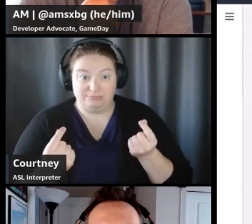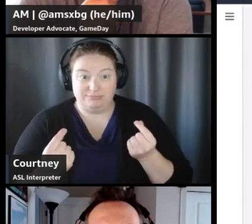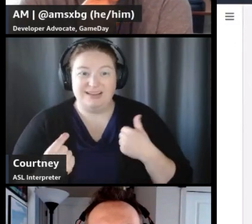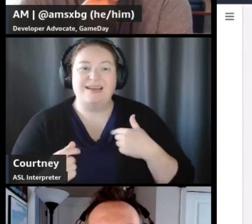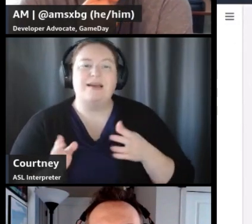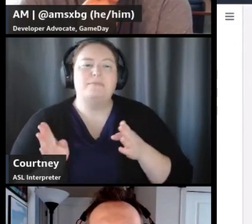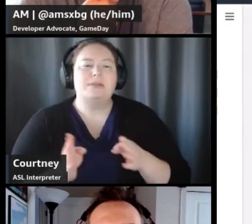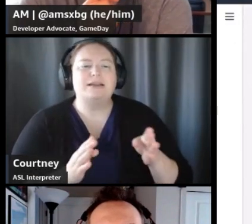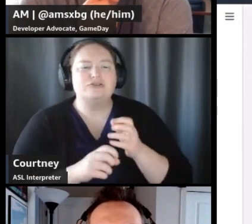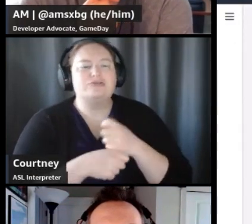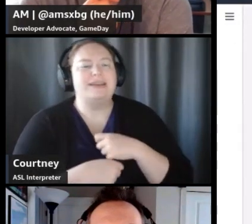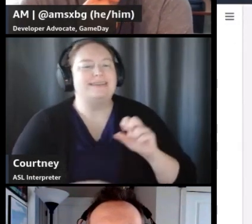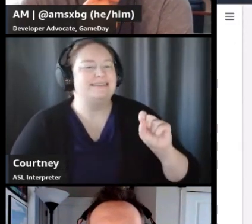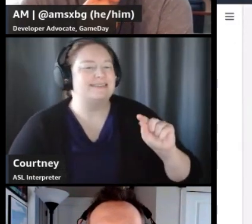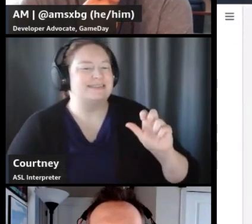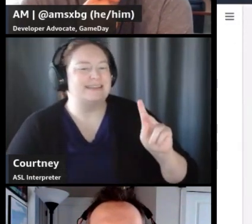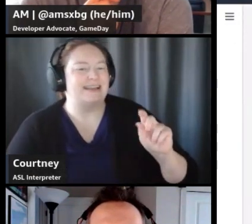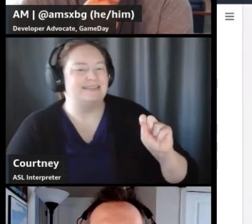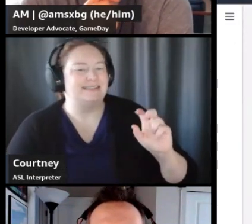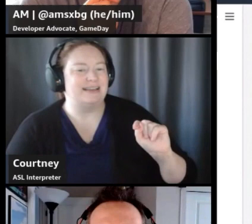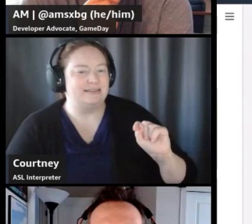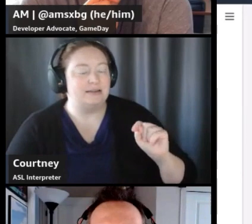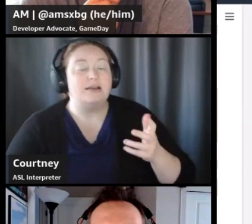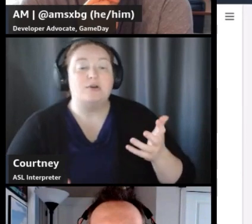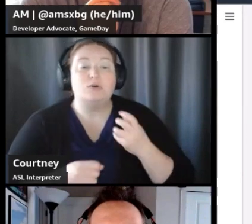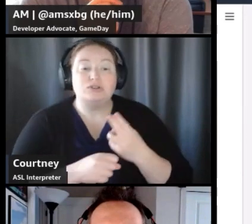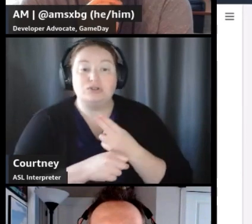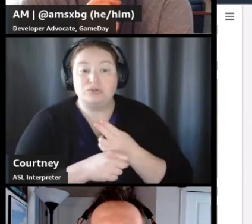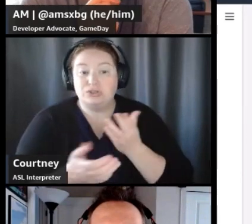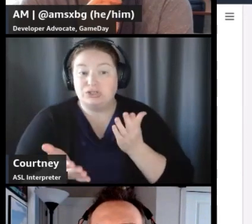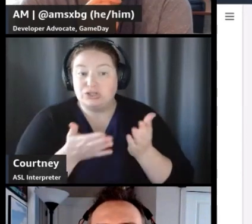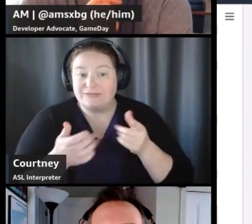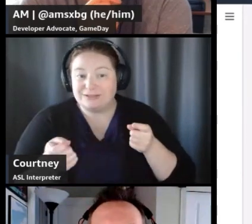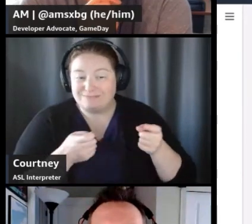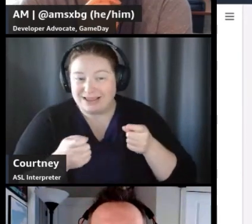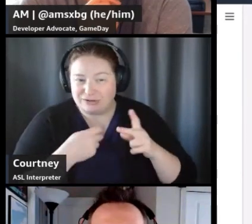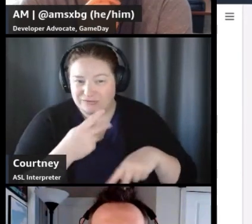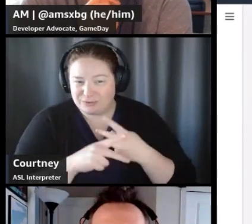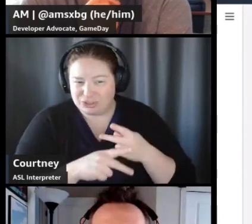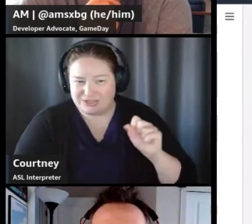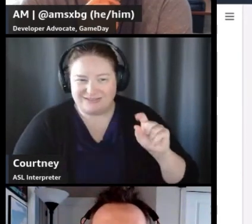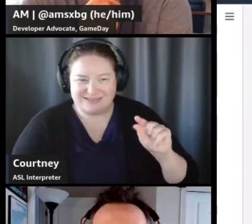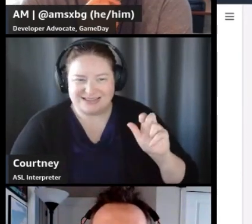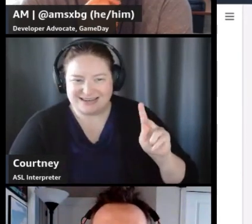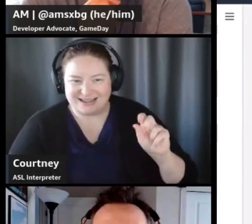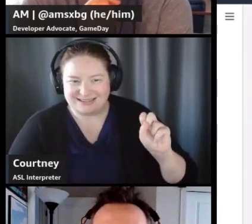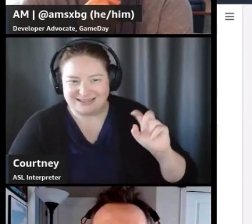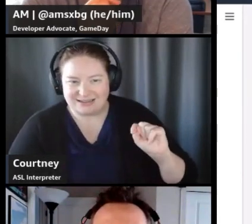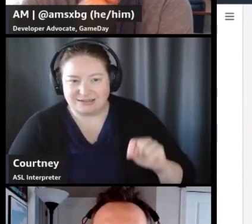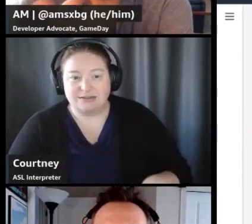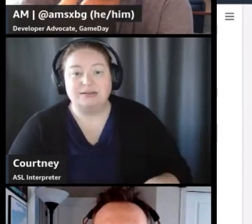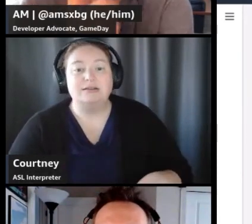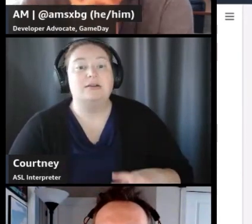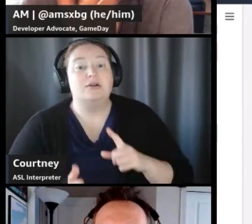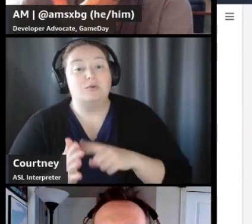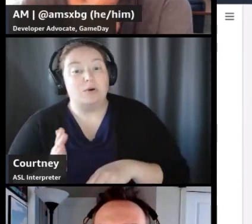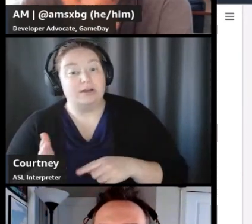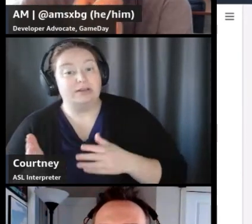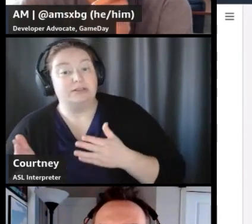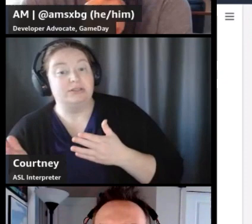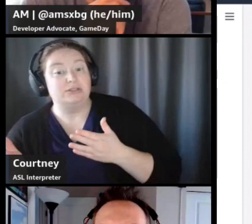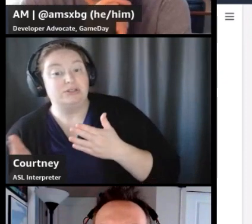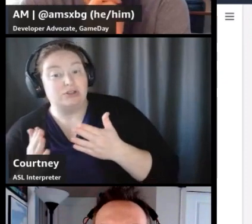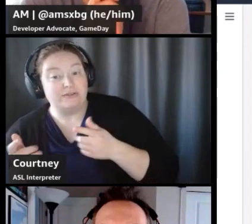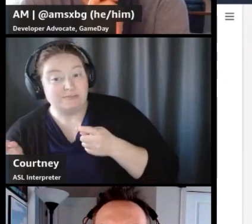StackSet. And I'm planning to use the service manage version of StackSet. We'll get into what does the service manage and self-manage means and what's the difference between